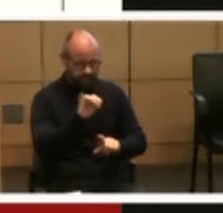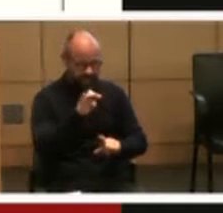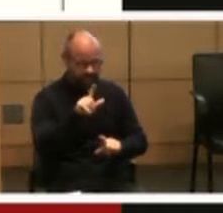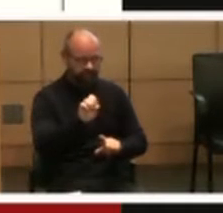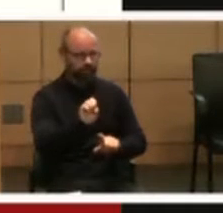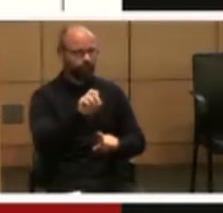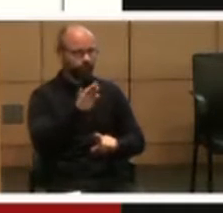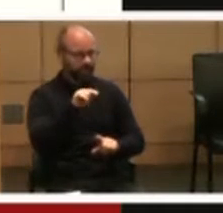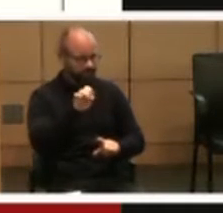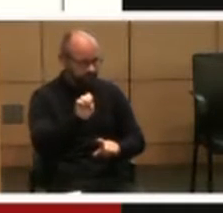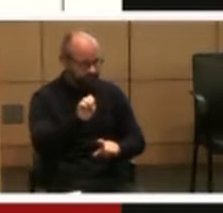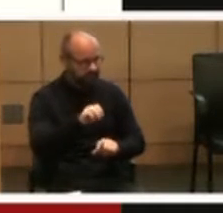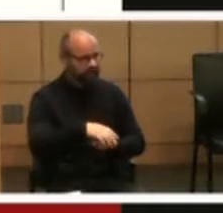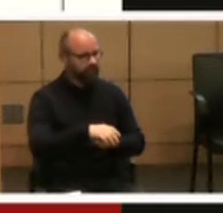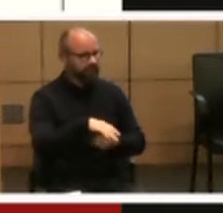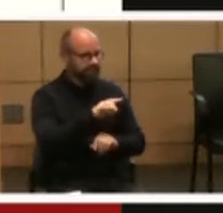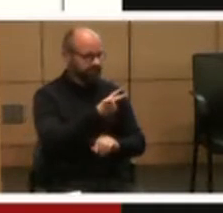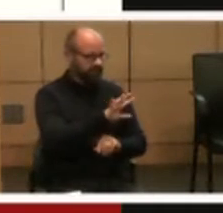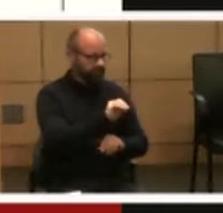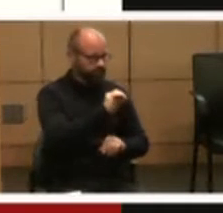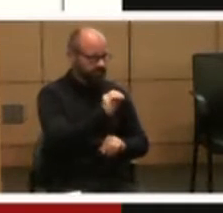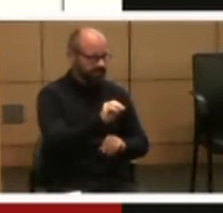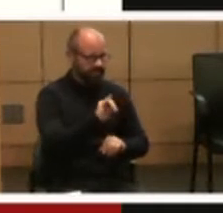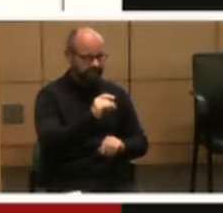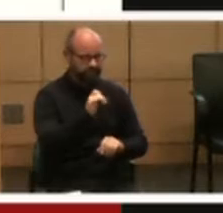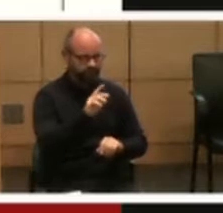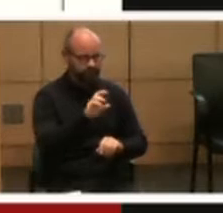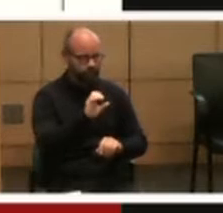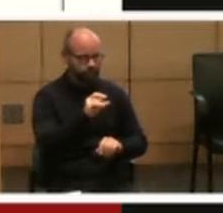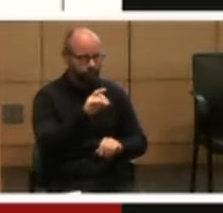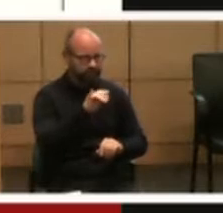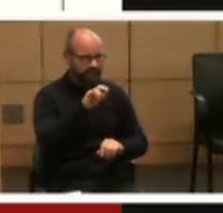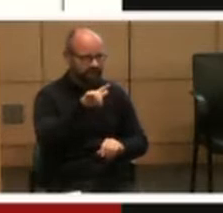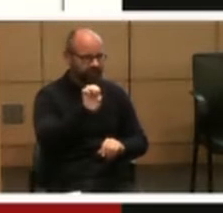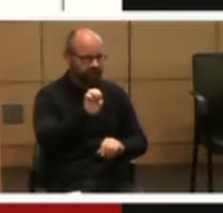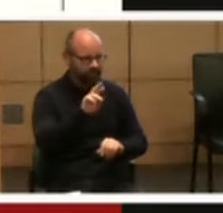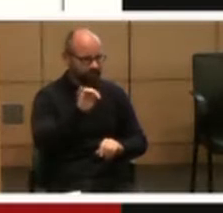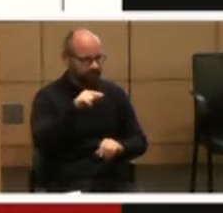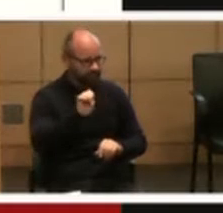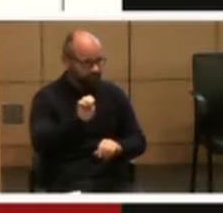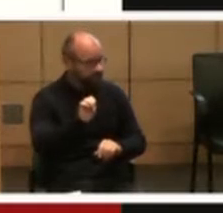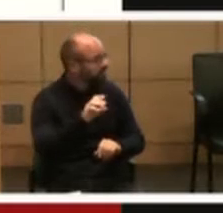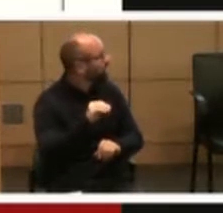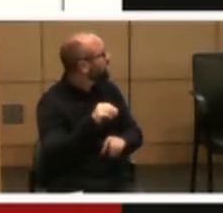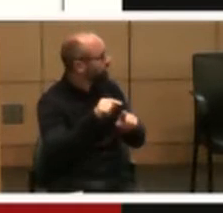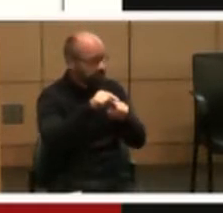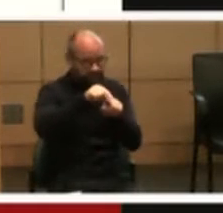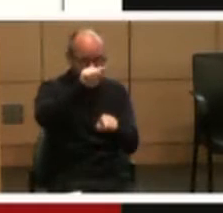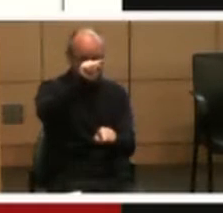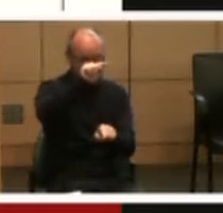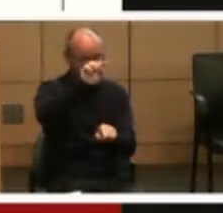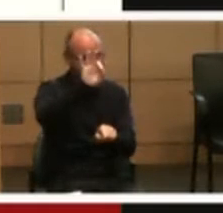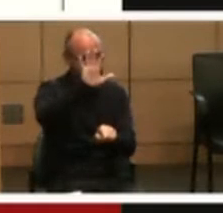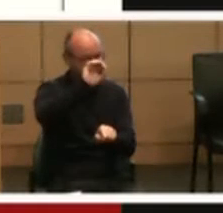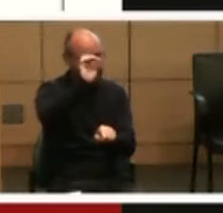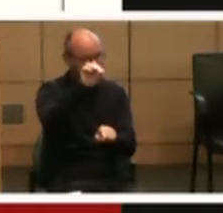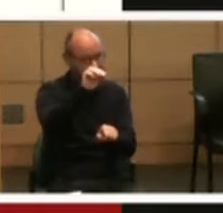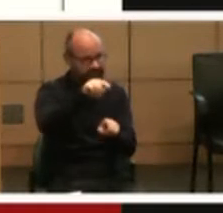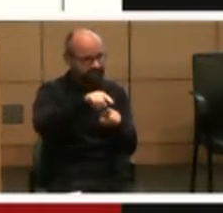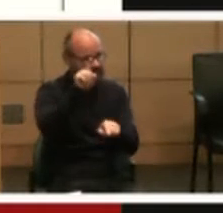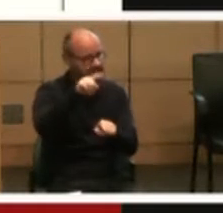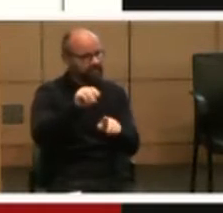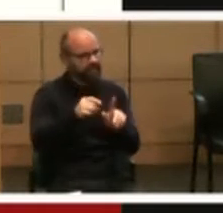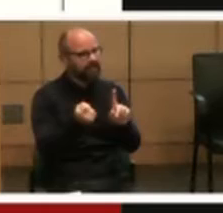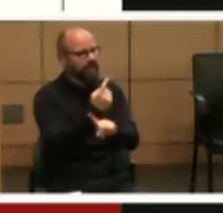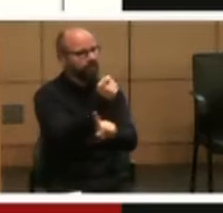25 to 75% interquartile range. And then these long whiskers are the 95% intervals, and then these are the